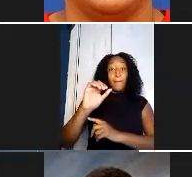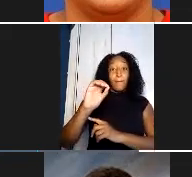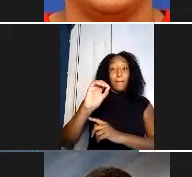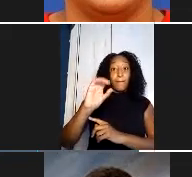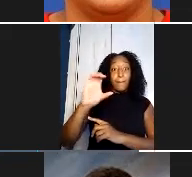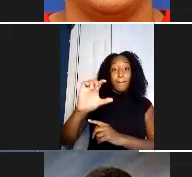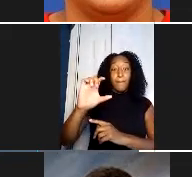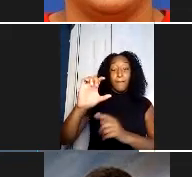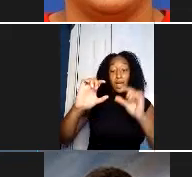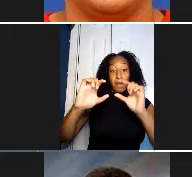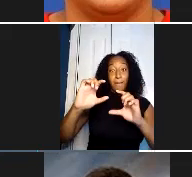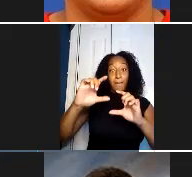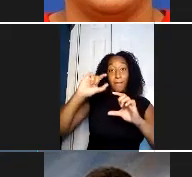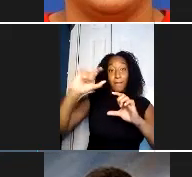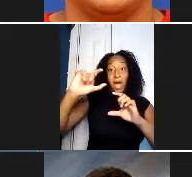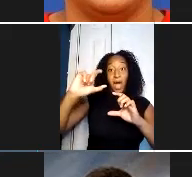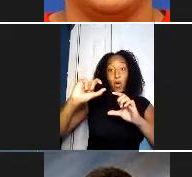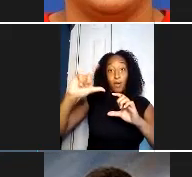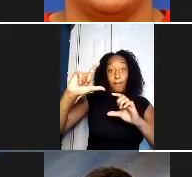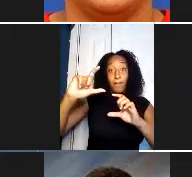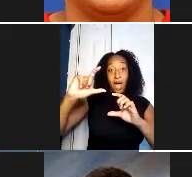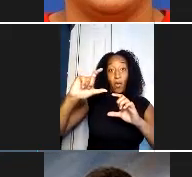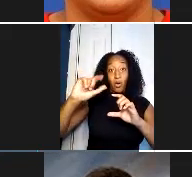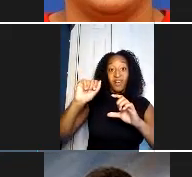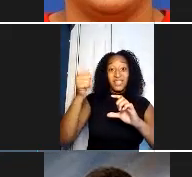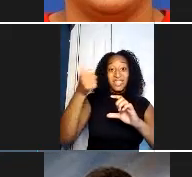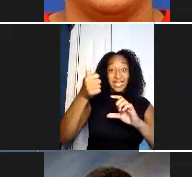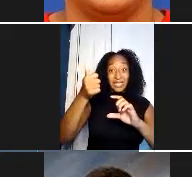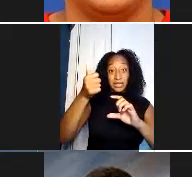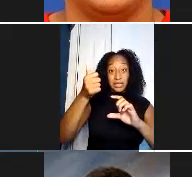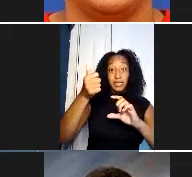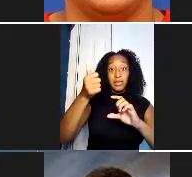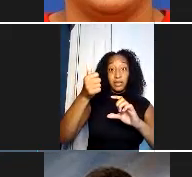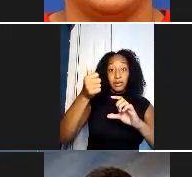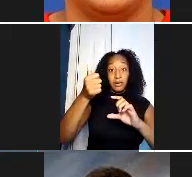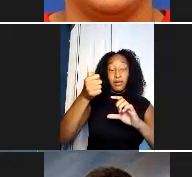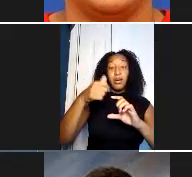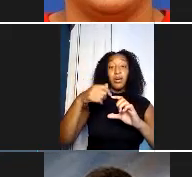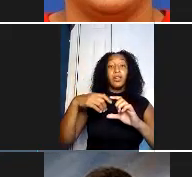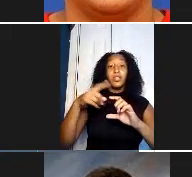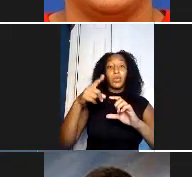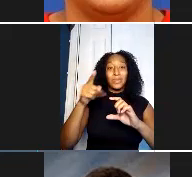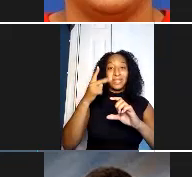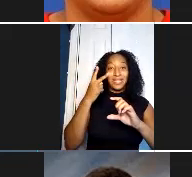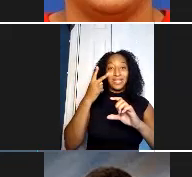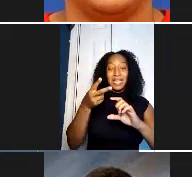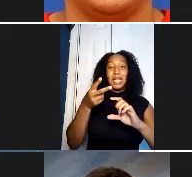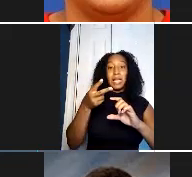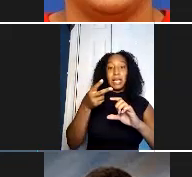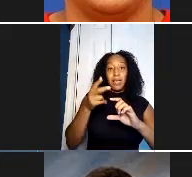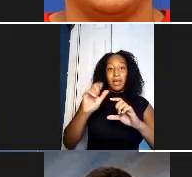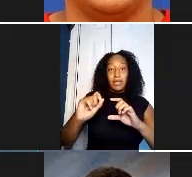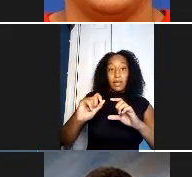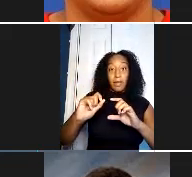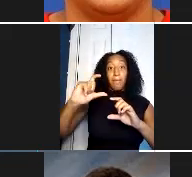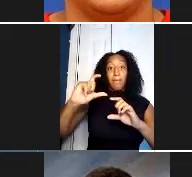powers of 10. And so what we've done is we've taken those powers of 10. When I say power, I